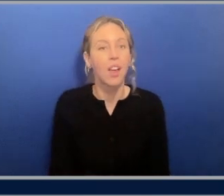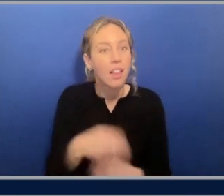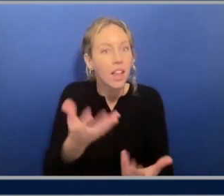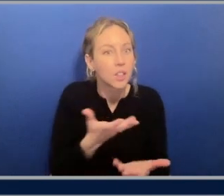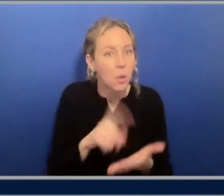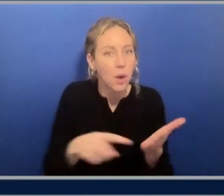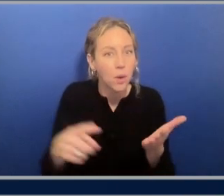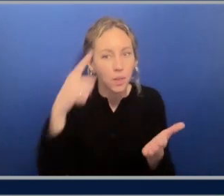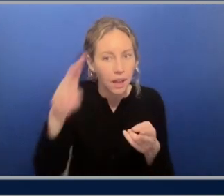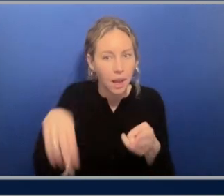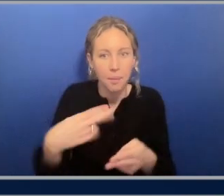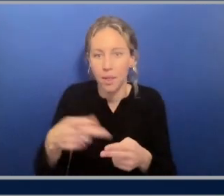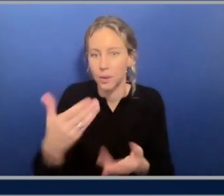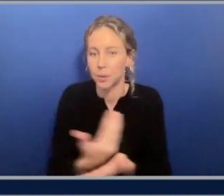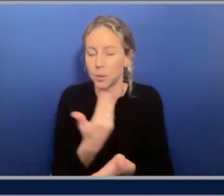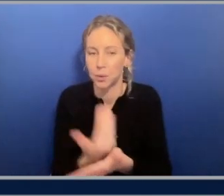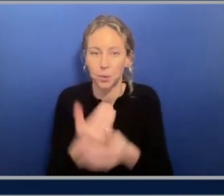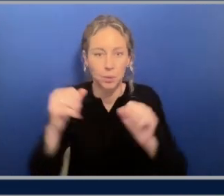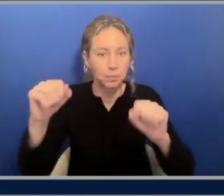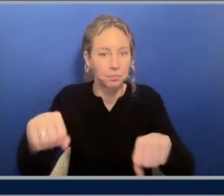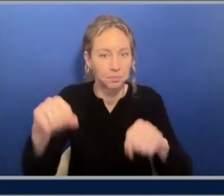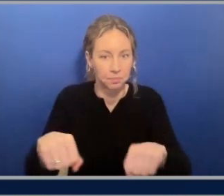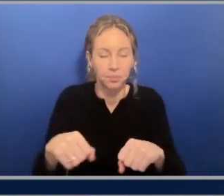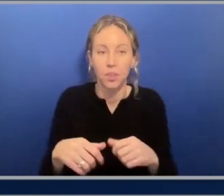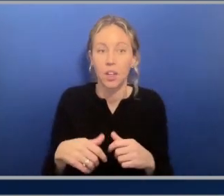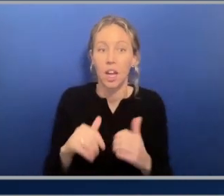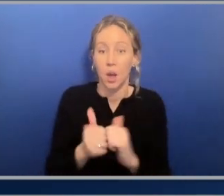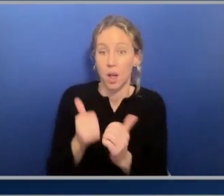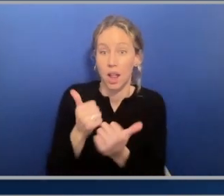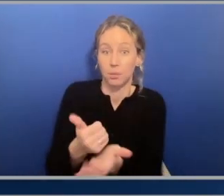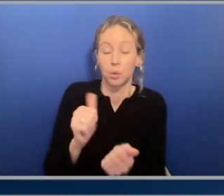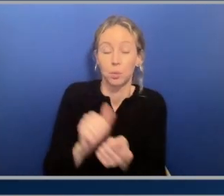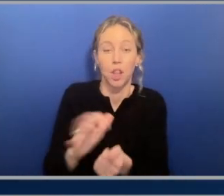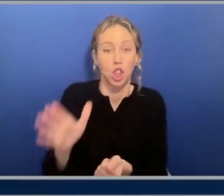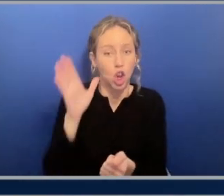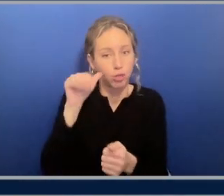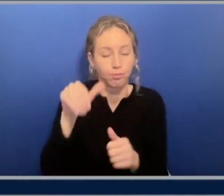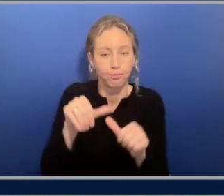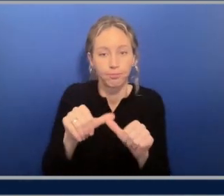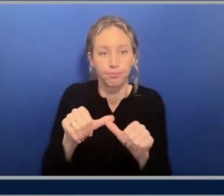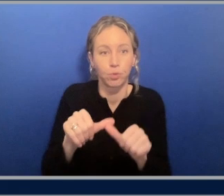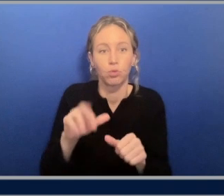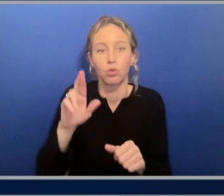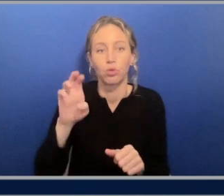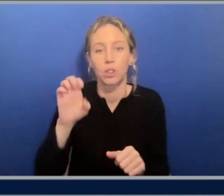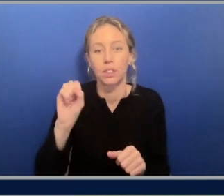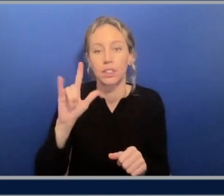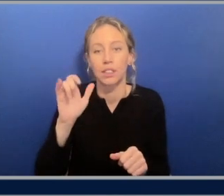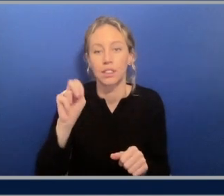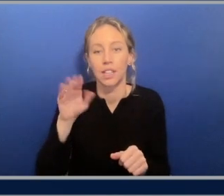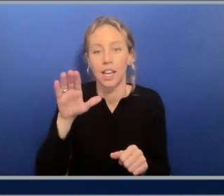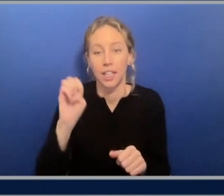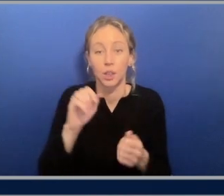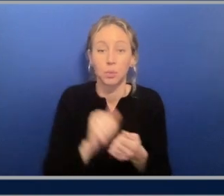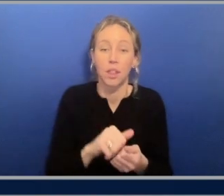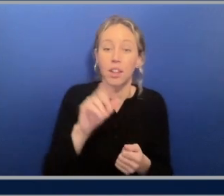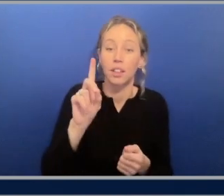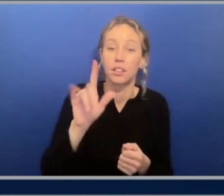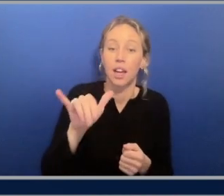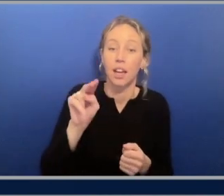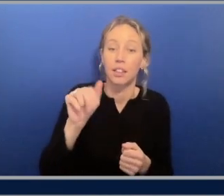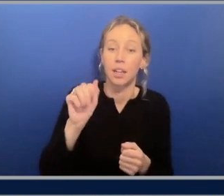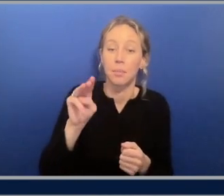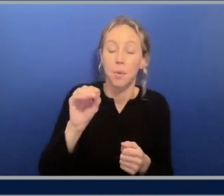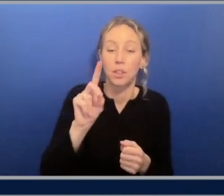capability, how it helps with your resilience with DynamoDB and Aurora use cases. So on the heels of